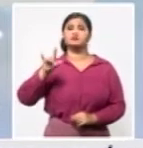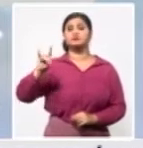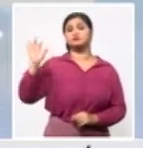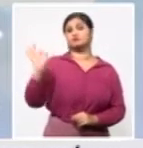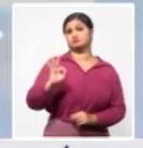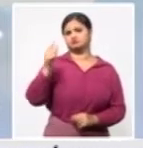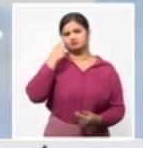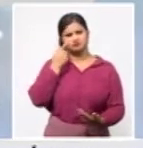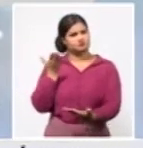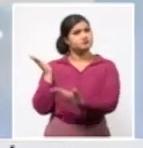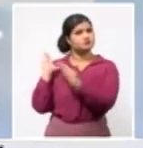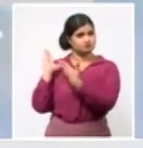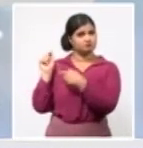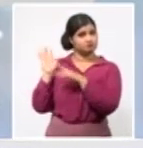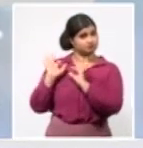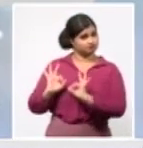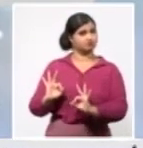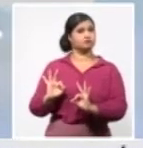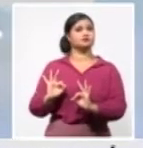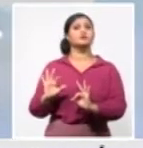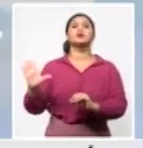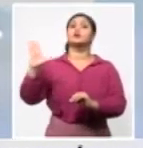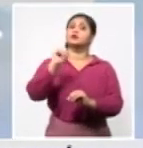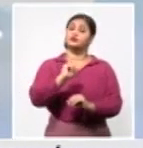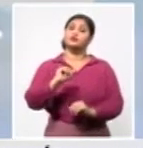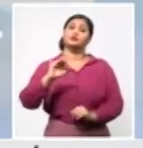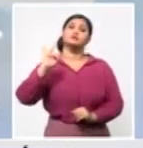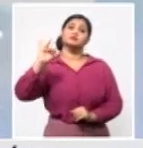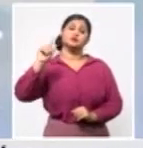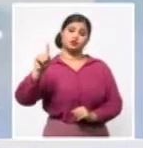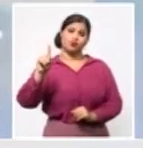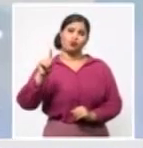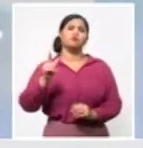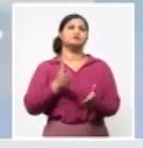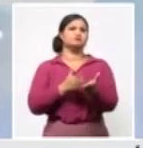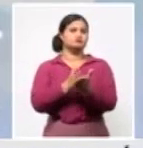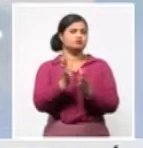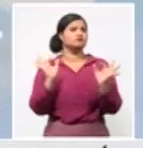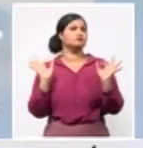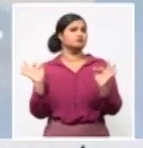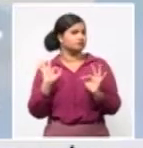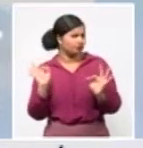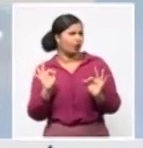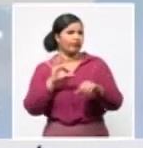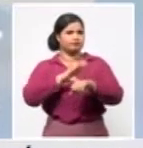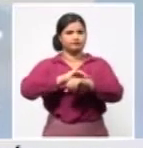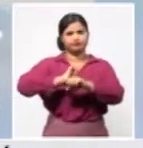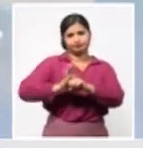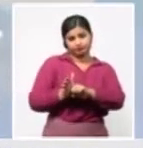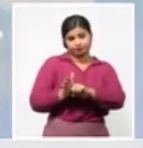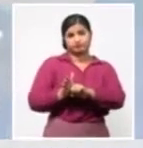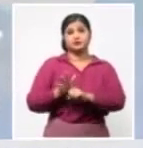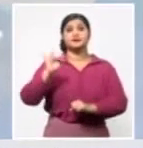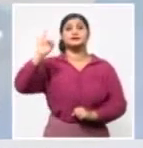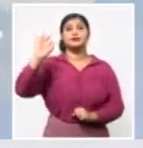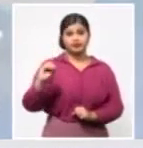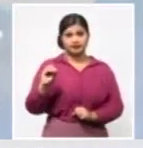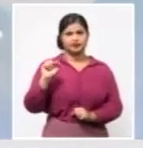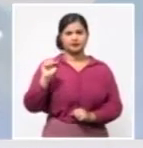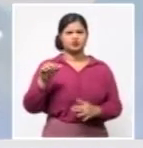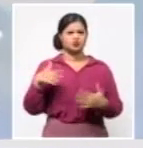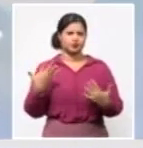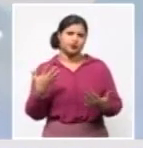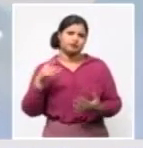and we send our condolences to their families. However, there were no fatalities yesterday. As such, the